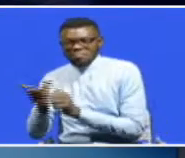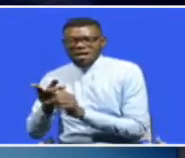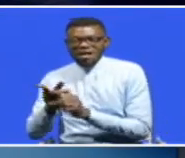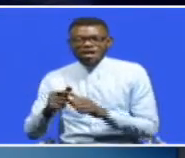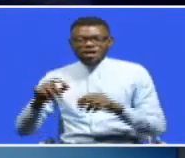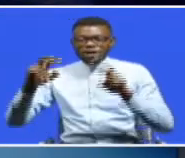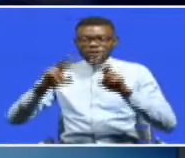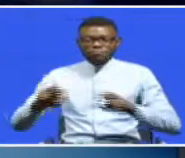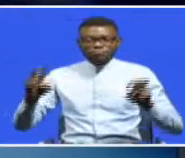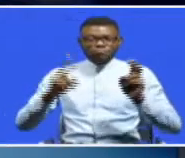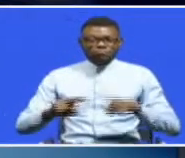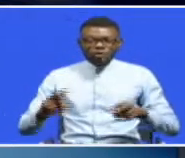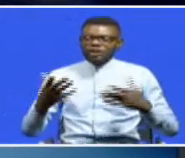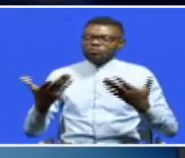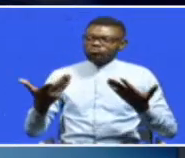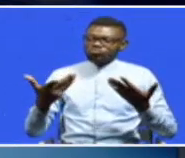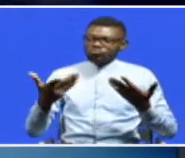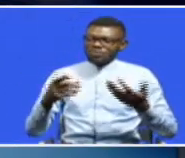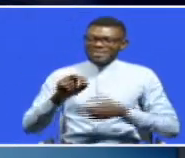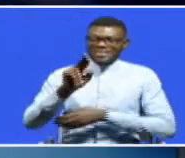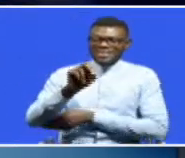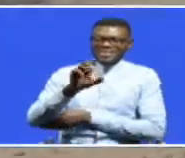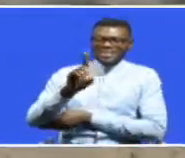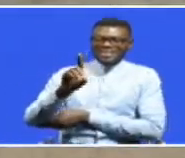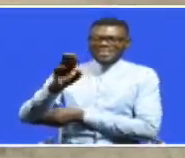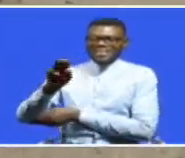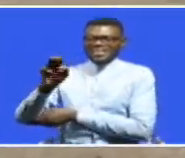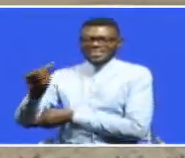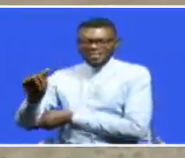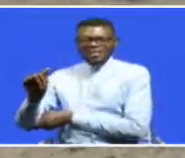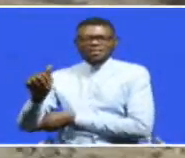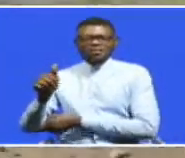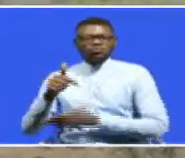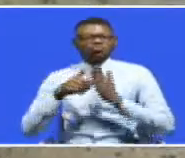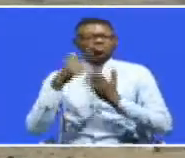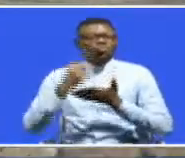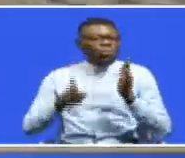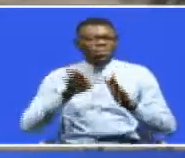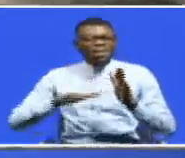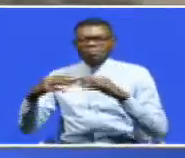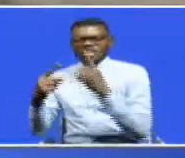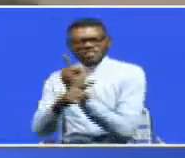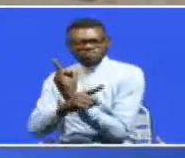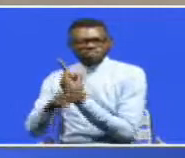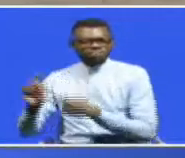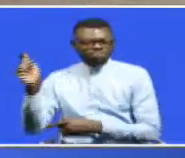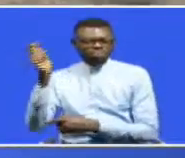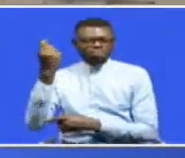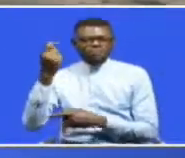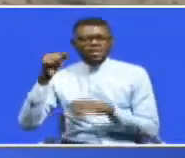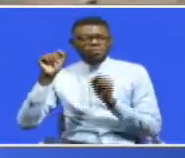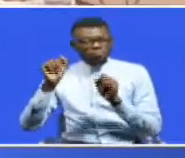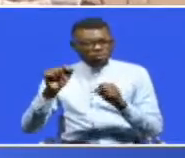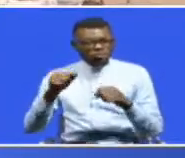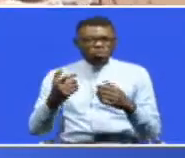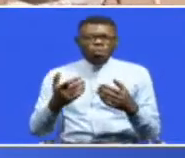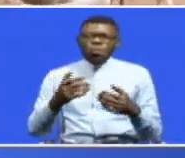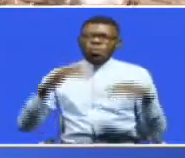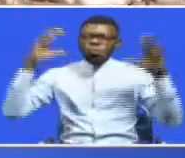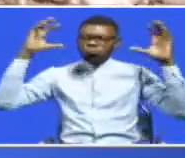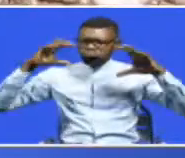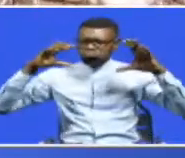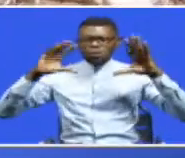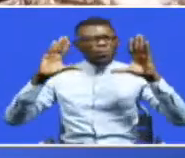na shirika la kupambana na kiangazi NDMA umeonyesha kuwa maeneo mbalimbali nchini yatashuhudia kiwango cha chini cha